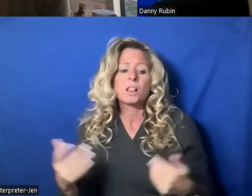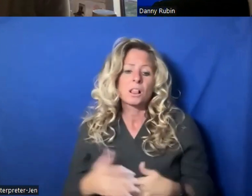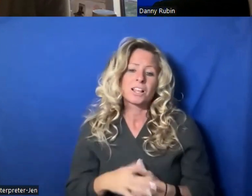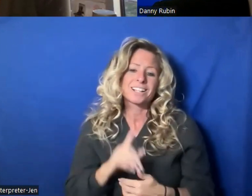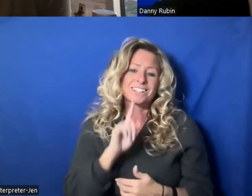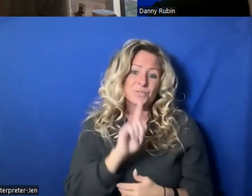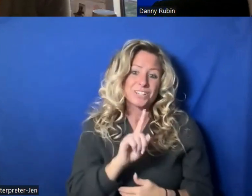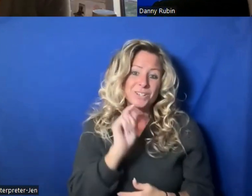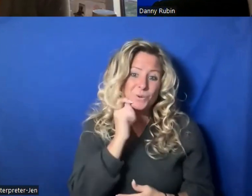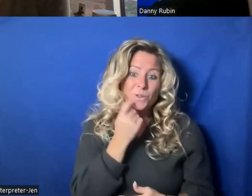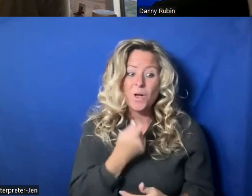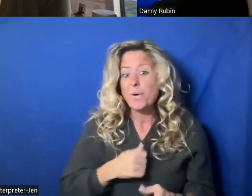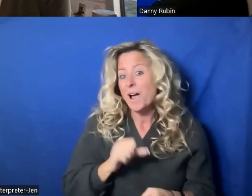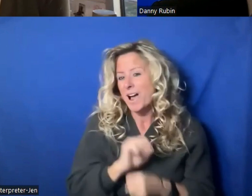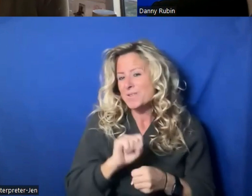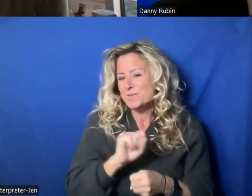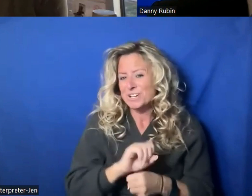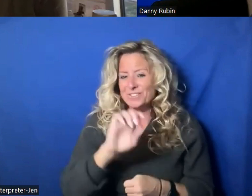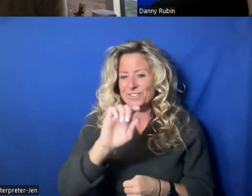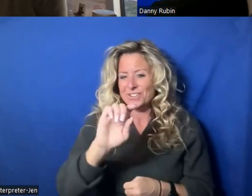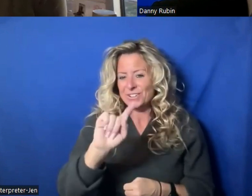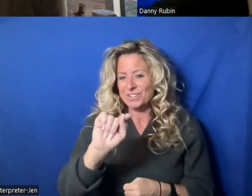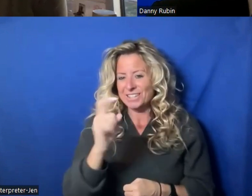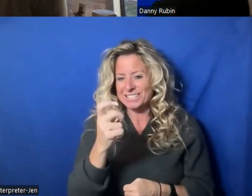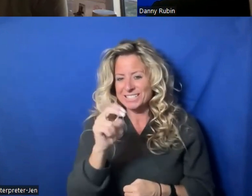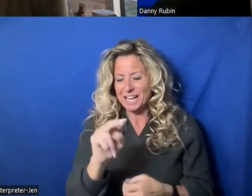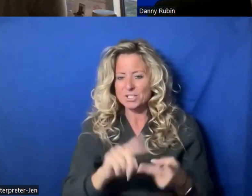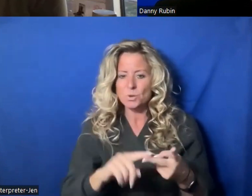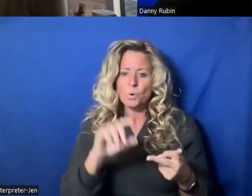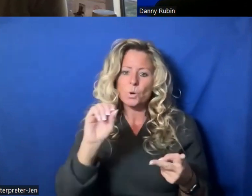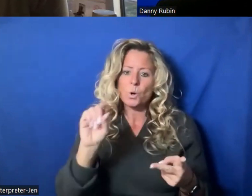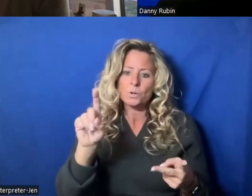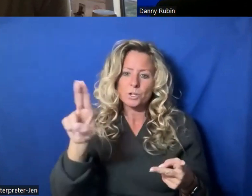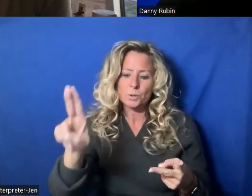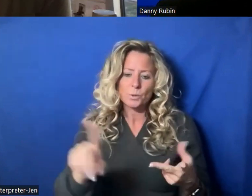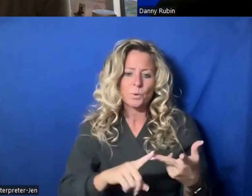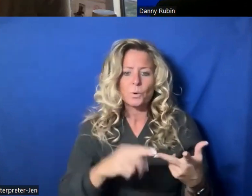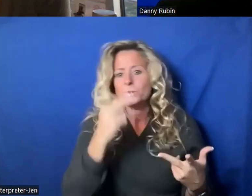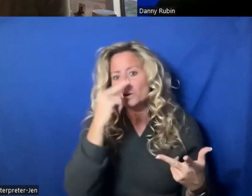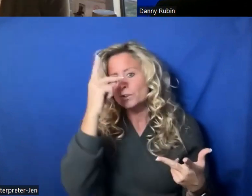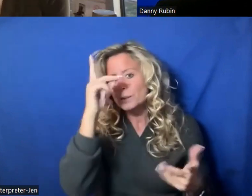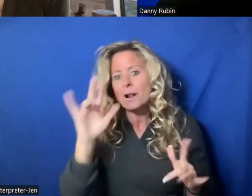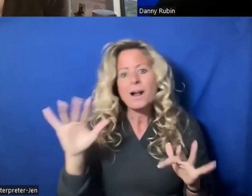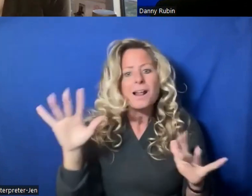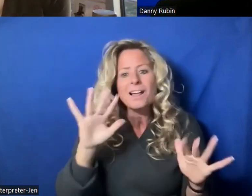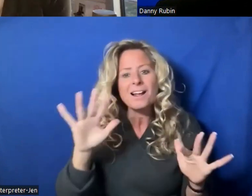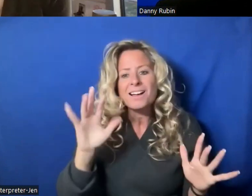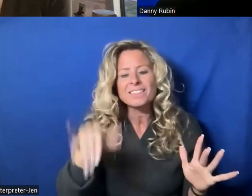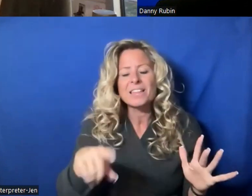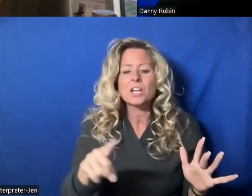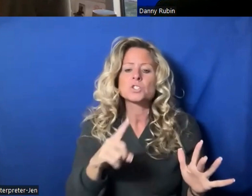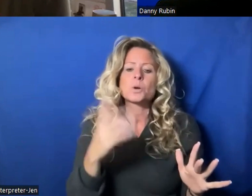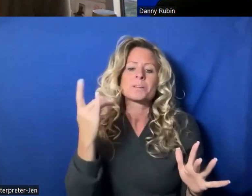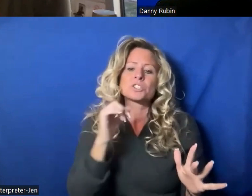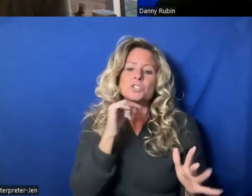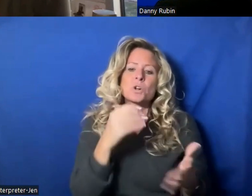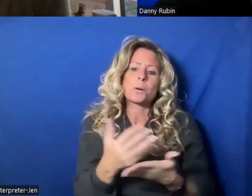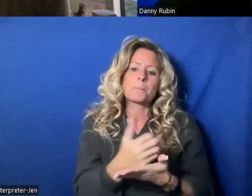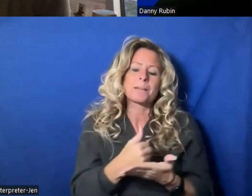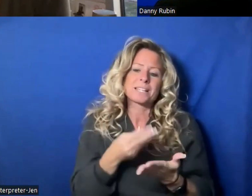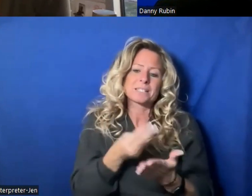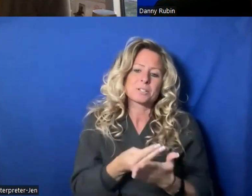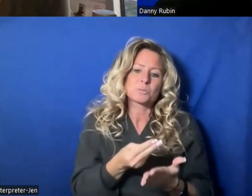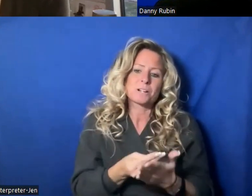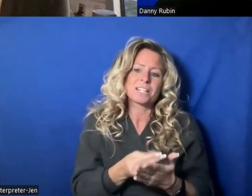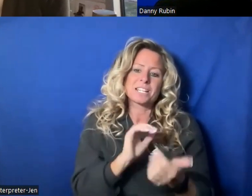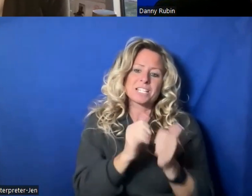cool to say, oh, I work for the Texans, or I work for Old Dominion, I work Right. for Notre Dame. And so because of that, you might not make as much money in sports as